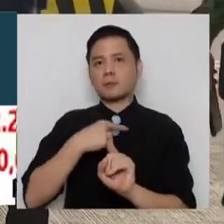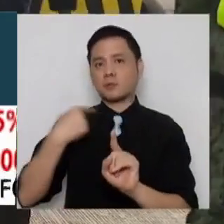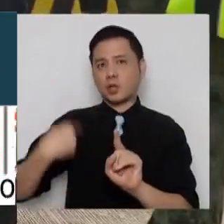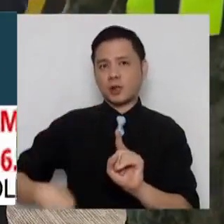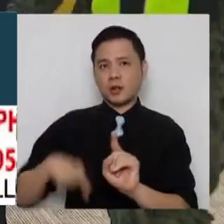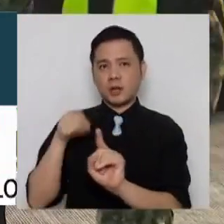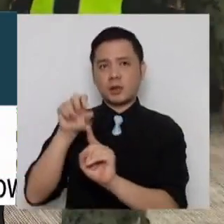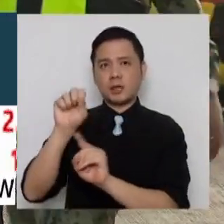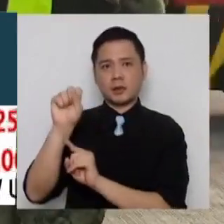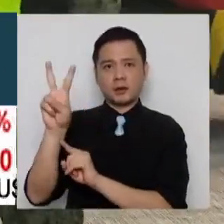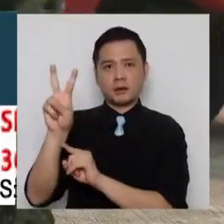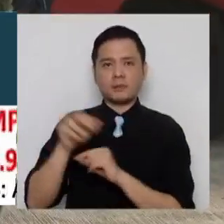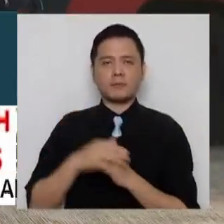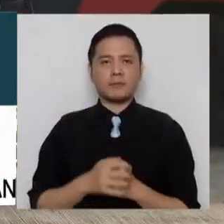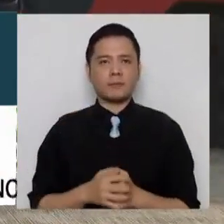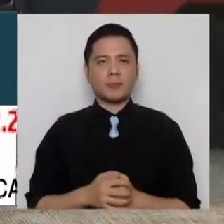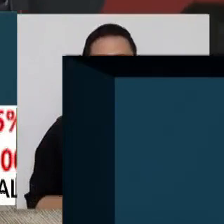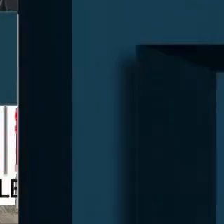pharmaceutical firm.